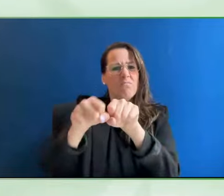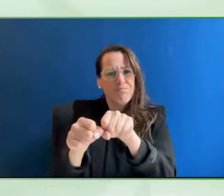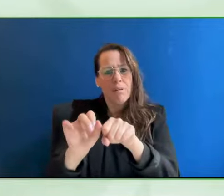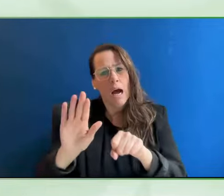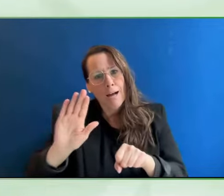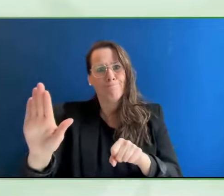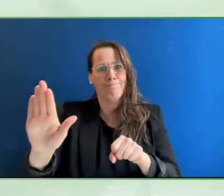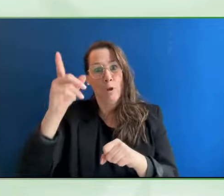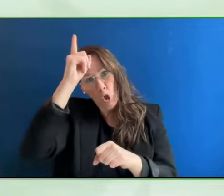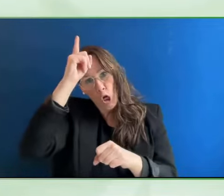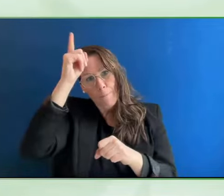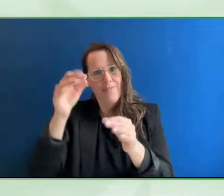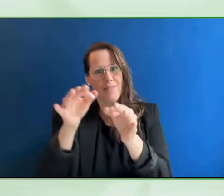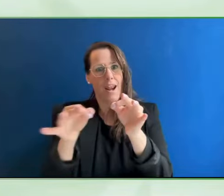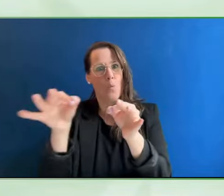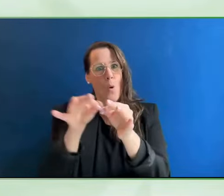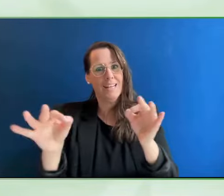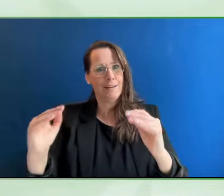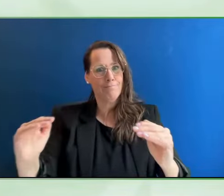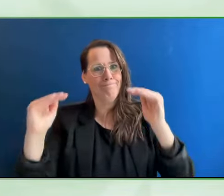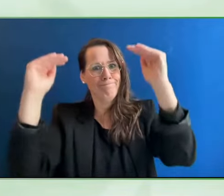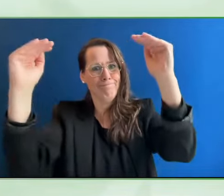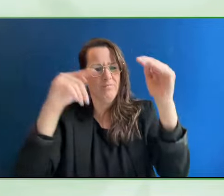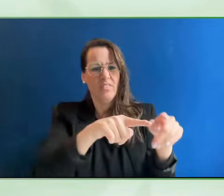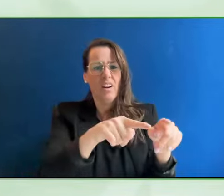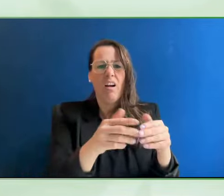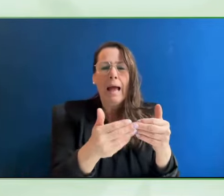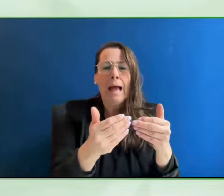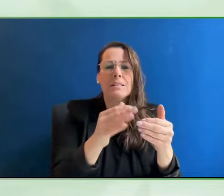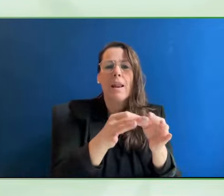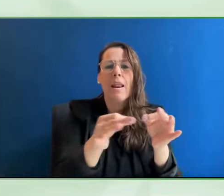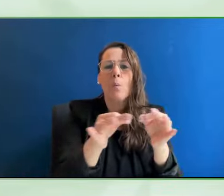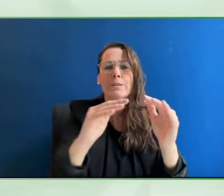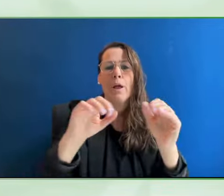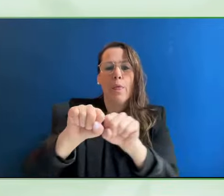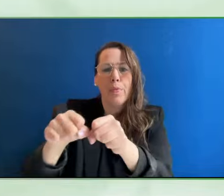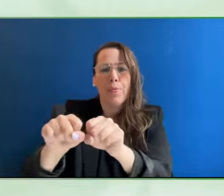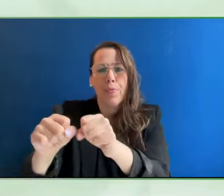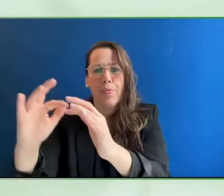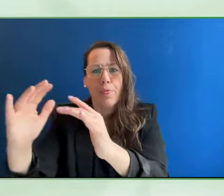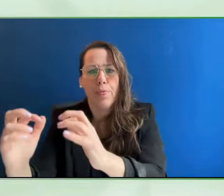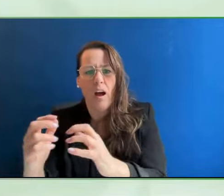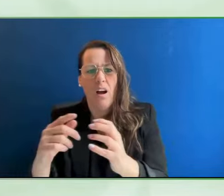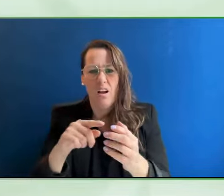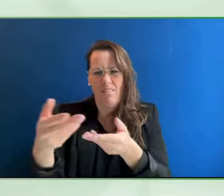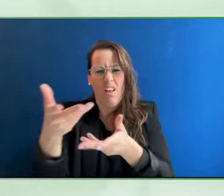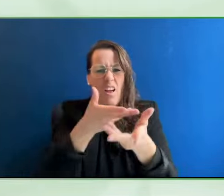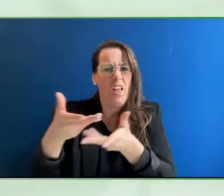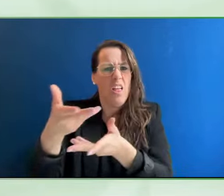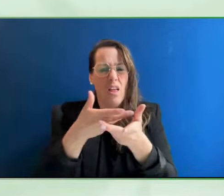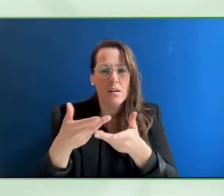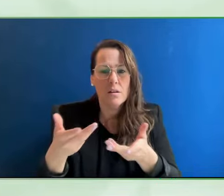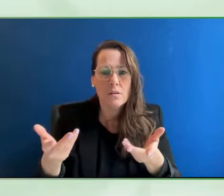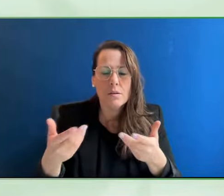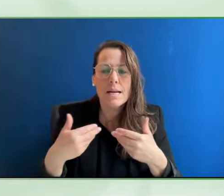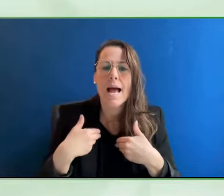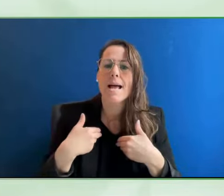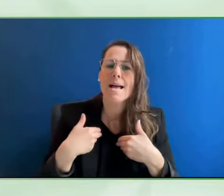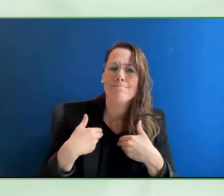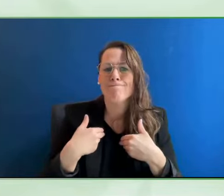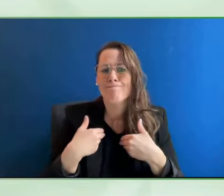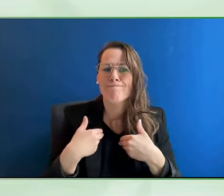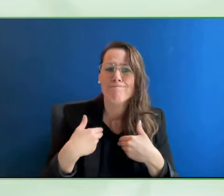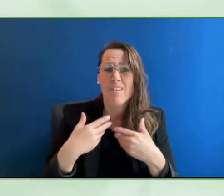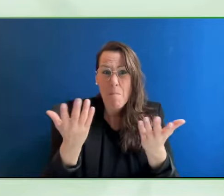project named ENACT. That's true, and can you tell us more about this initiative, please?